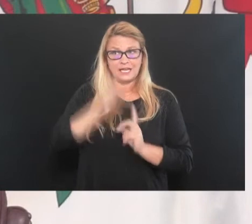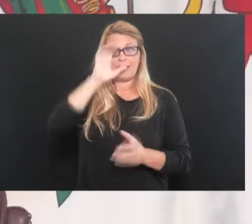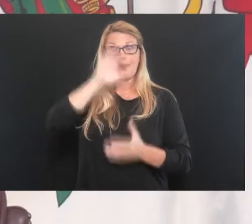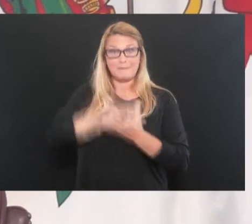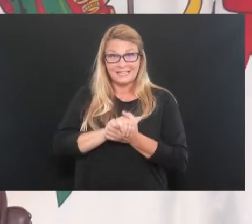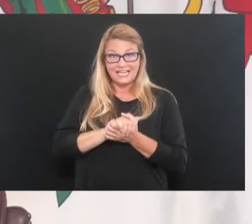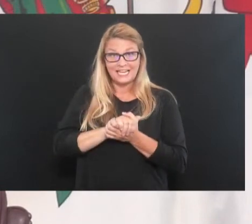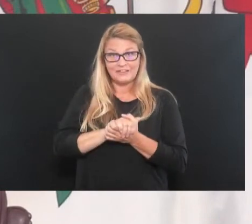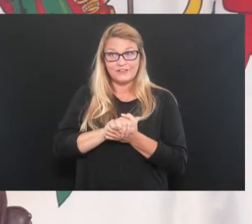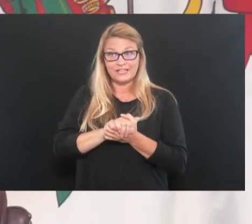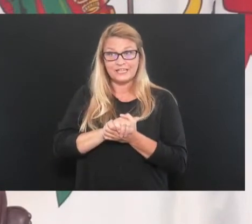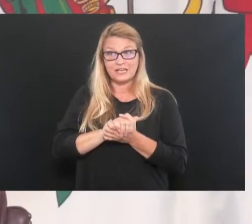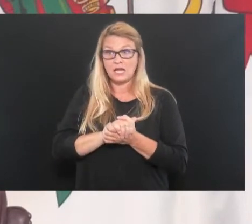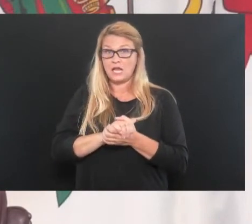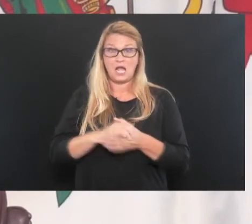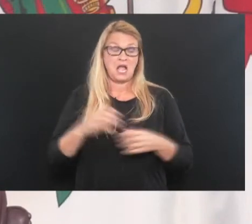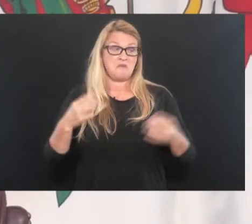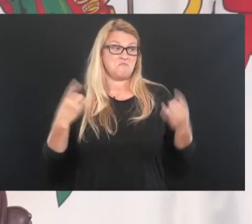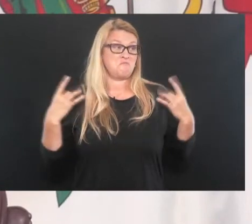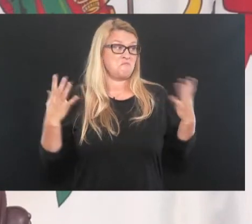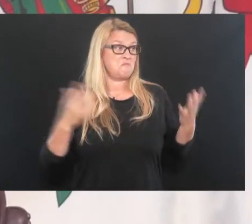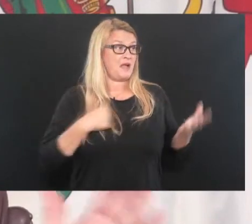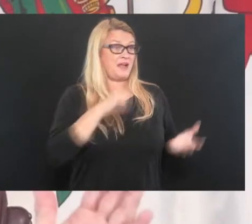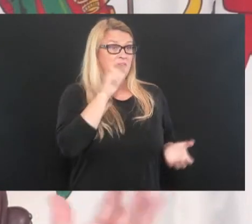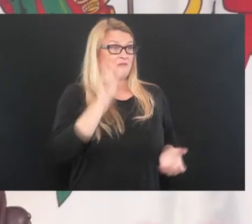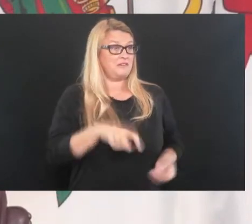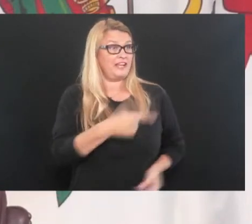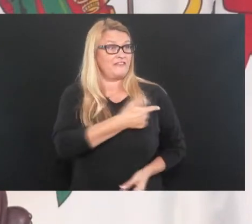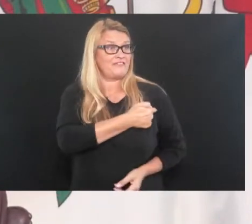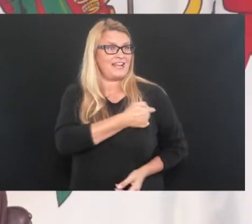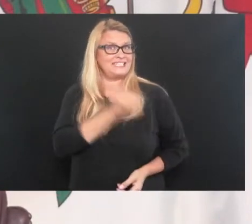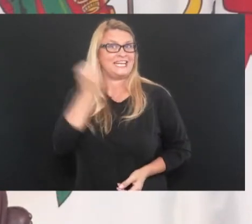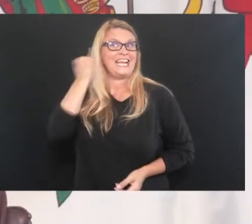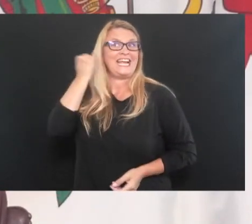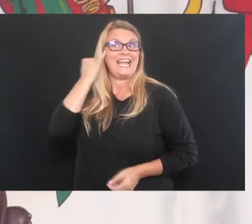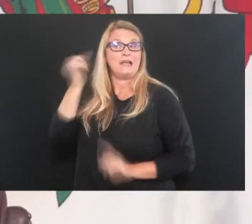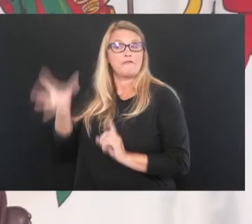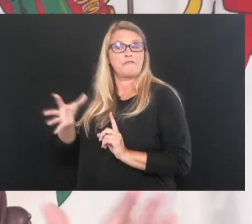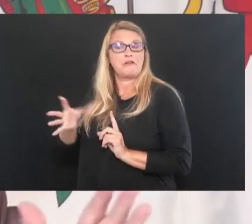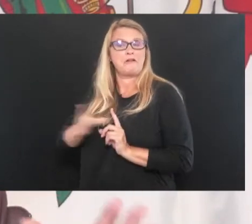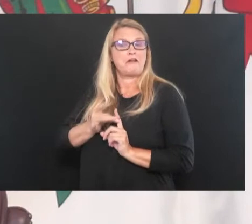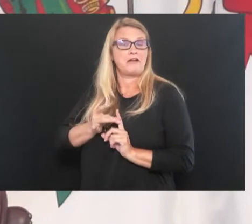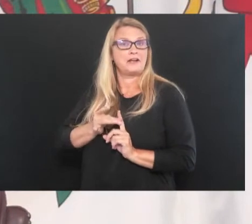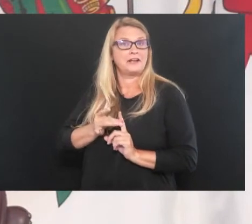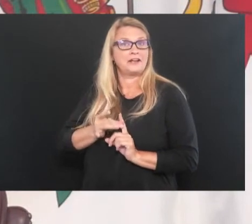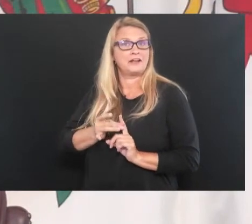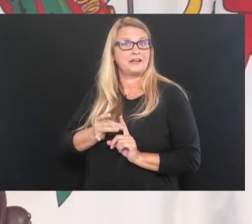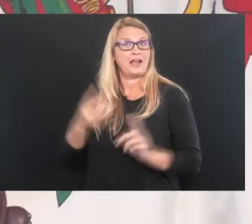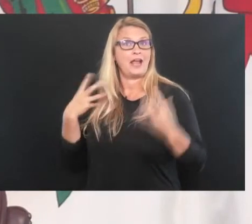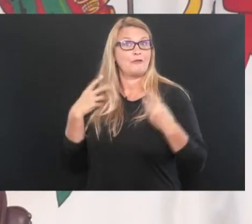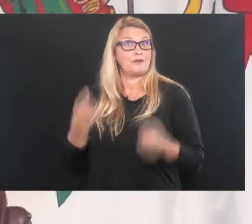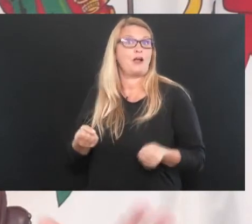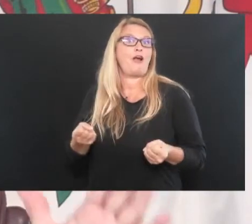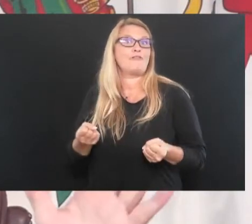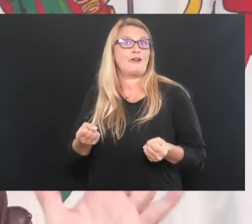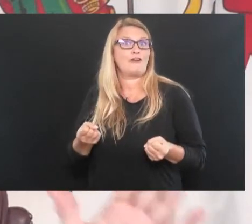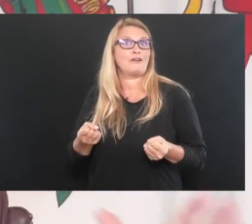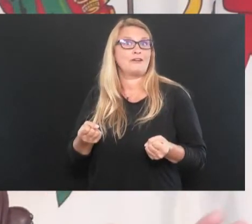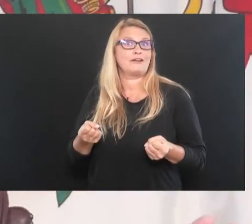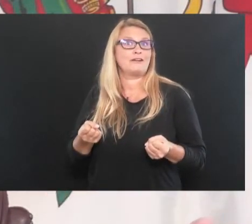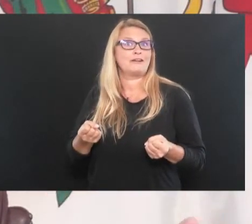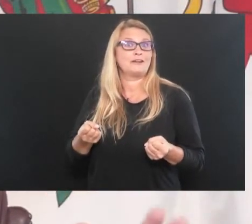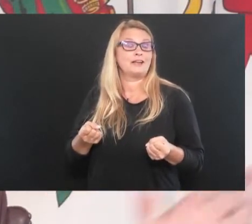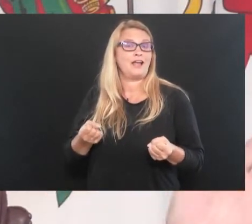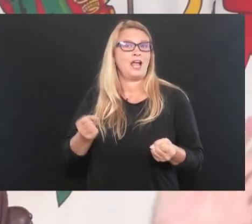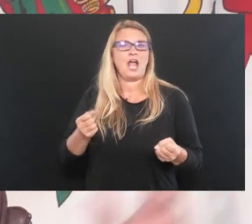believe I don't need to get vaccinated because if I get COVID, if I get it and I get through